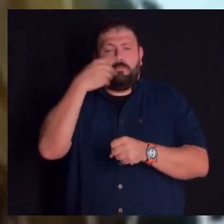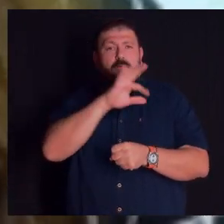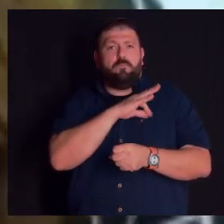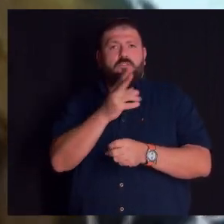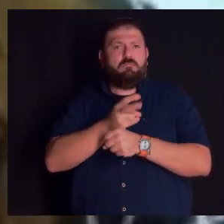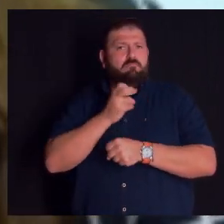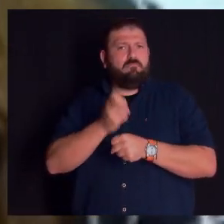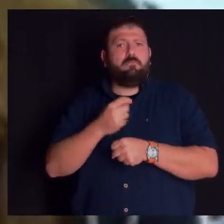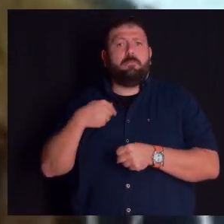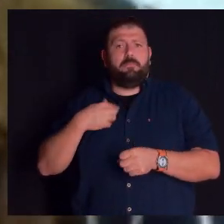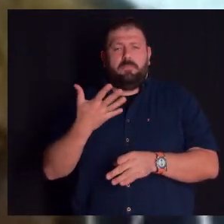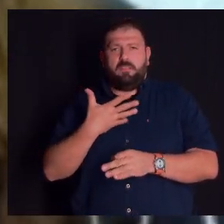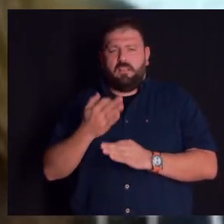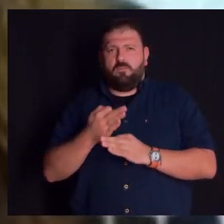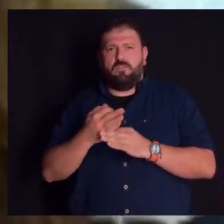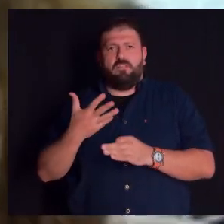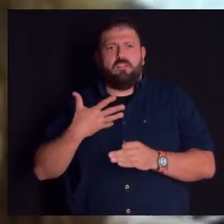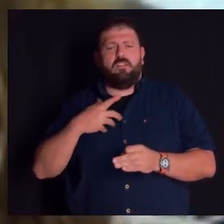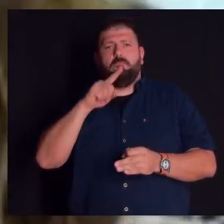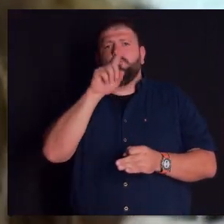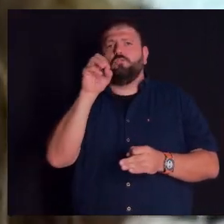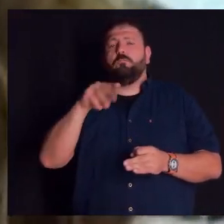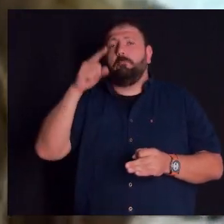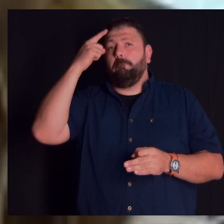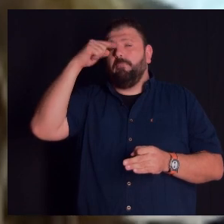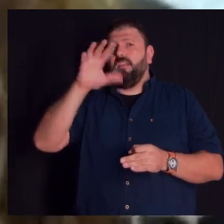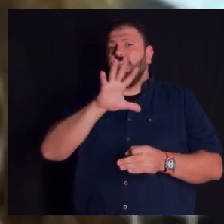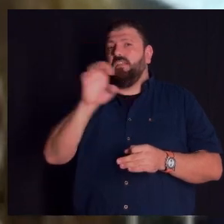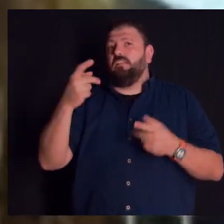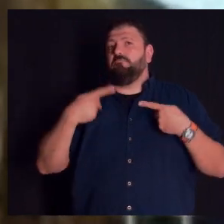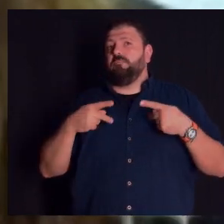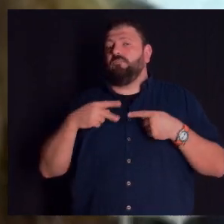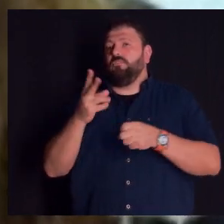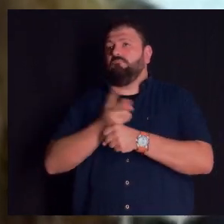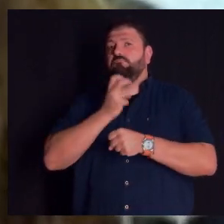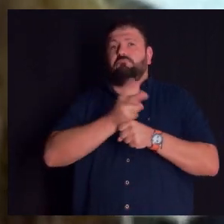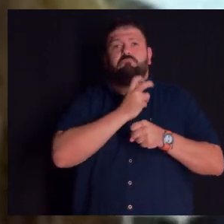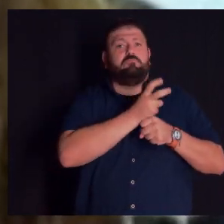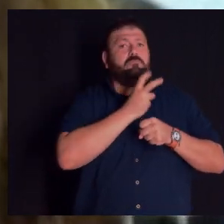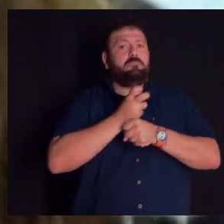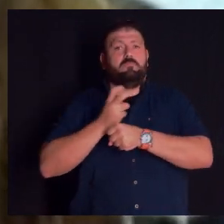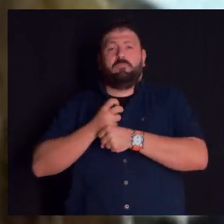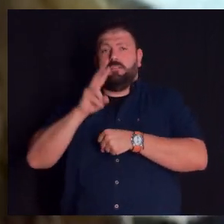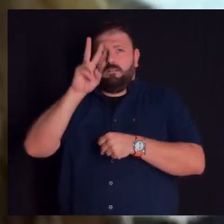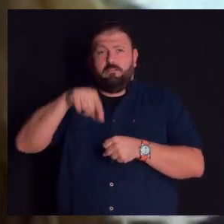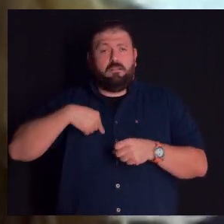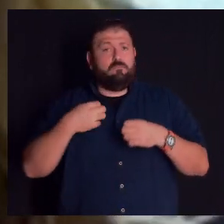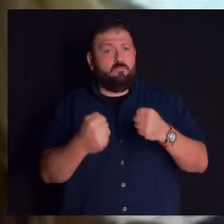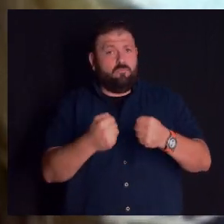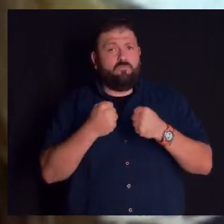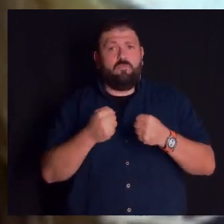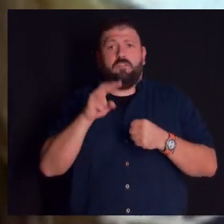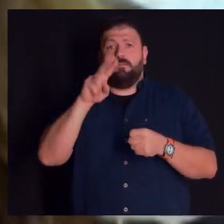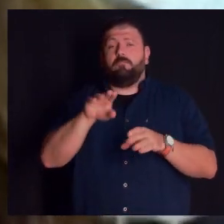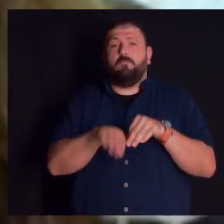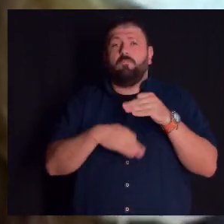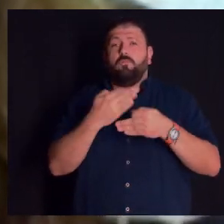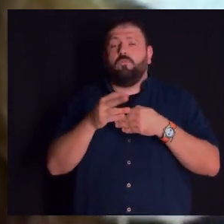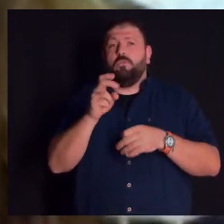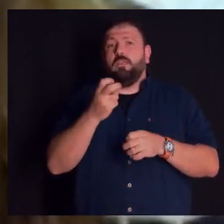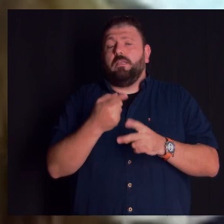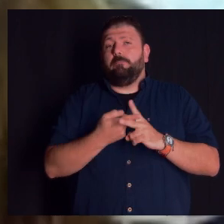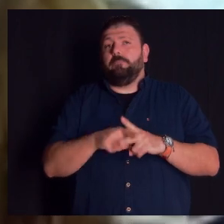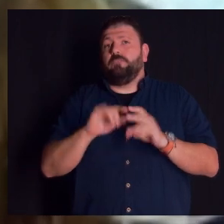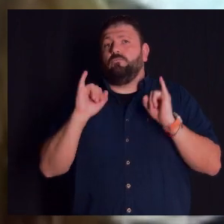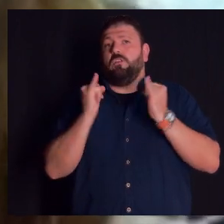people. Today we have a Zoom room for 500 people because we didn't have more space. So that was very strong